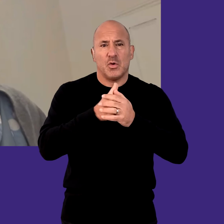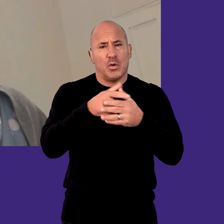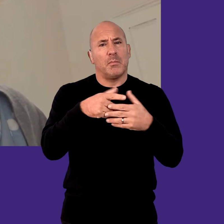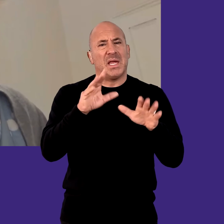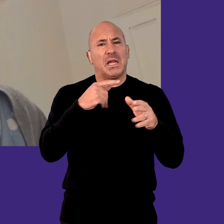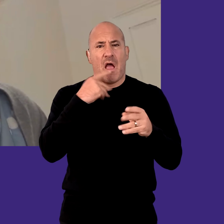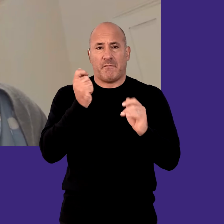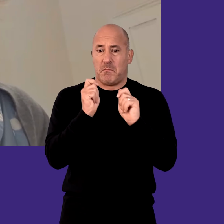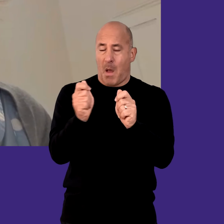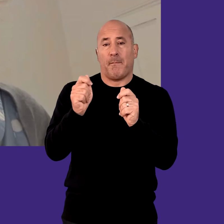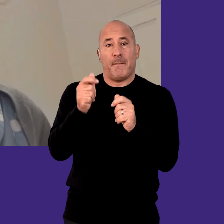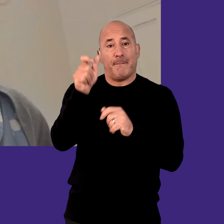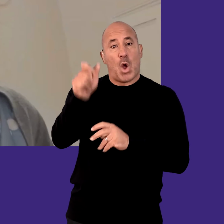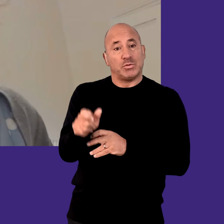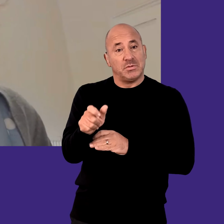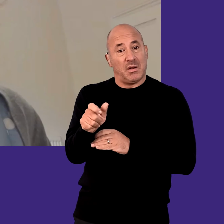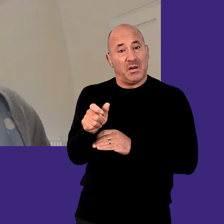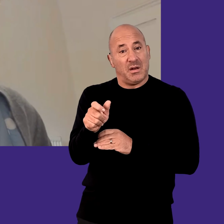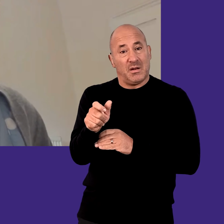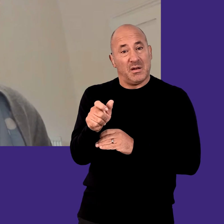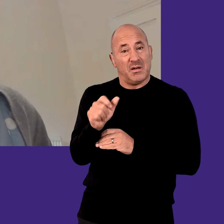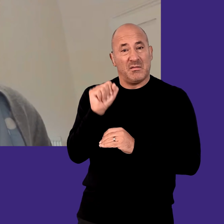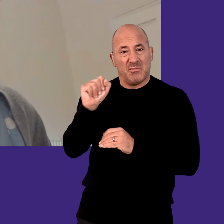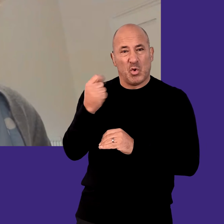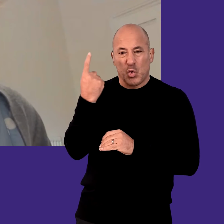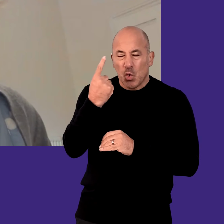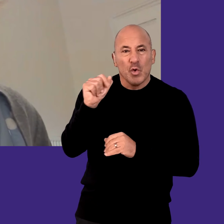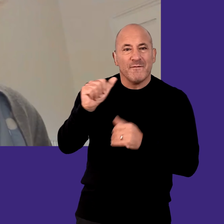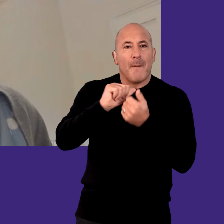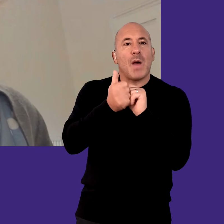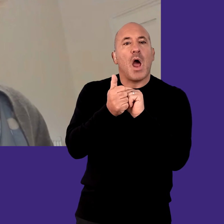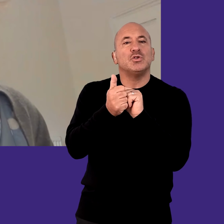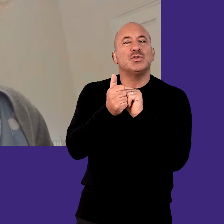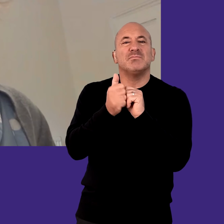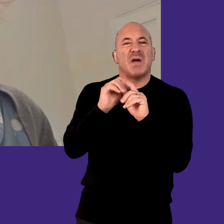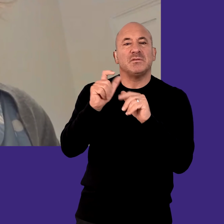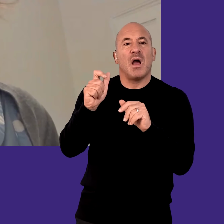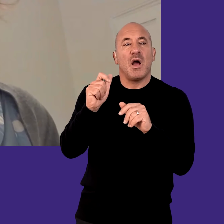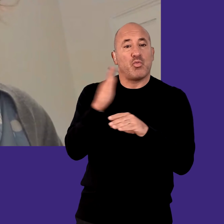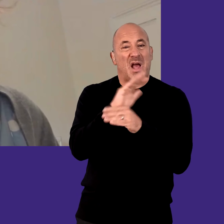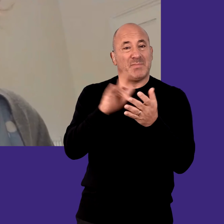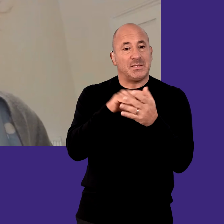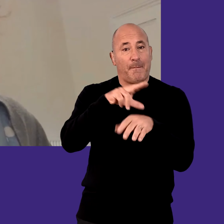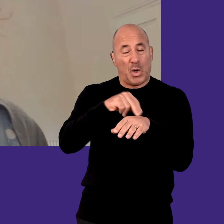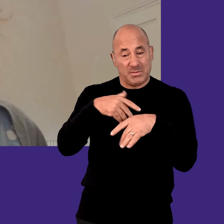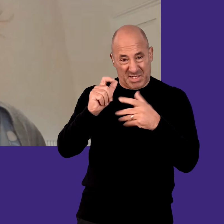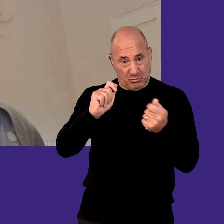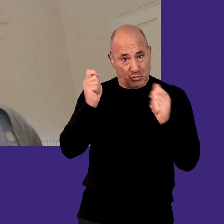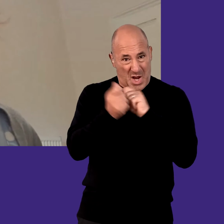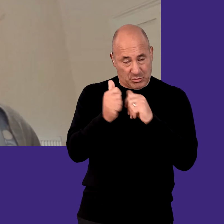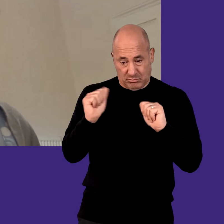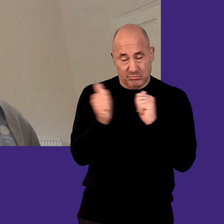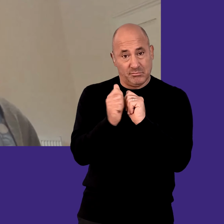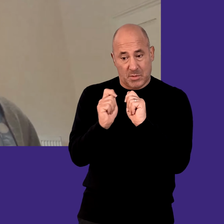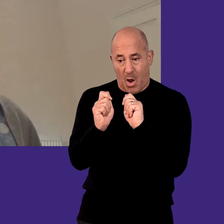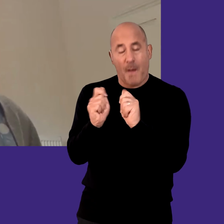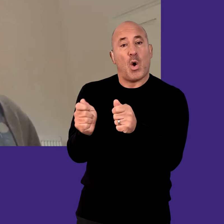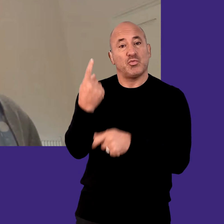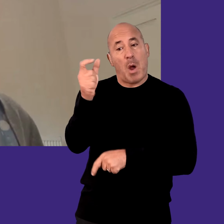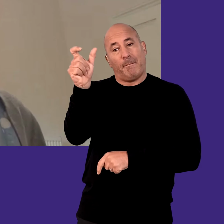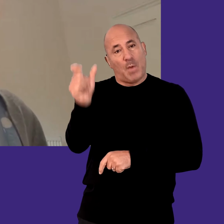personnel churn. You have suggested that having a named person, regardless of portfolio, as lead for partnerships. Is